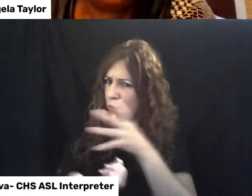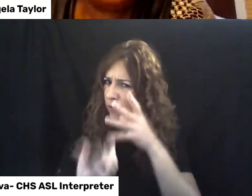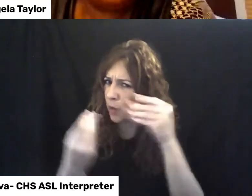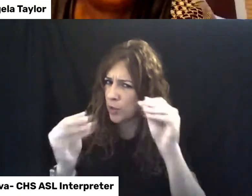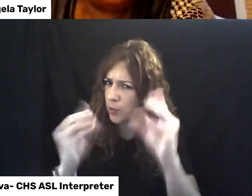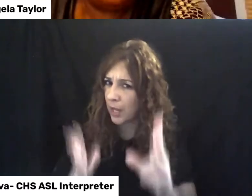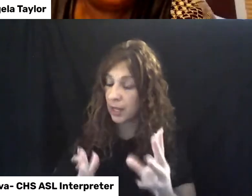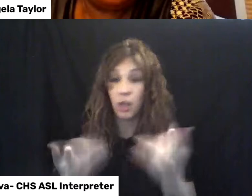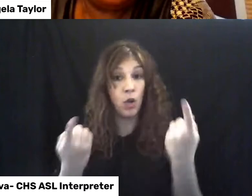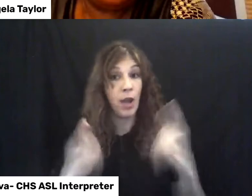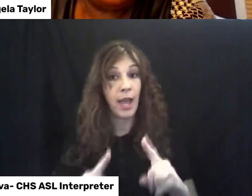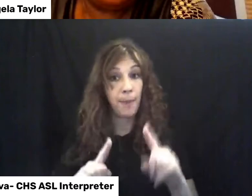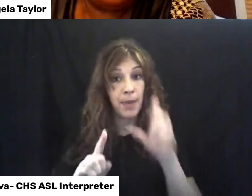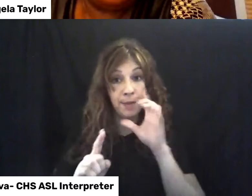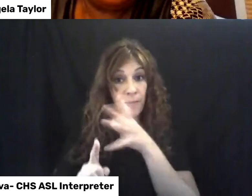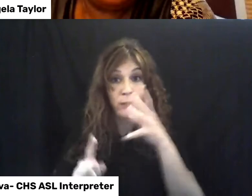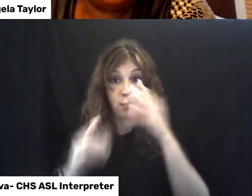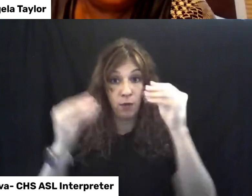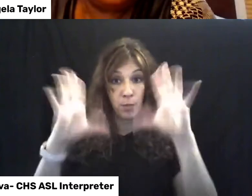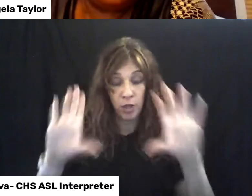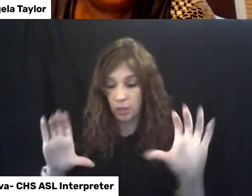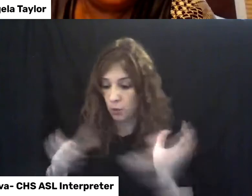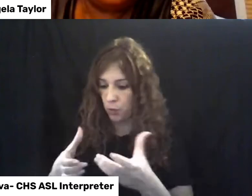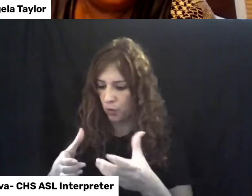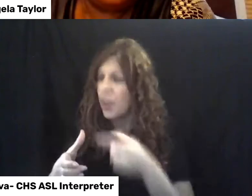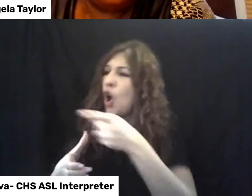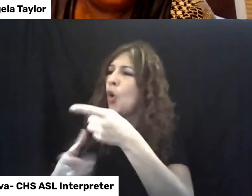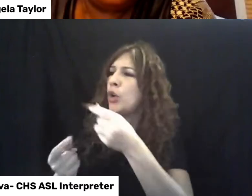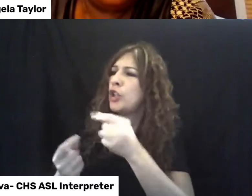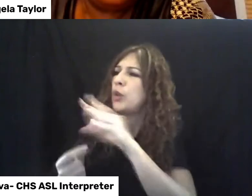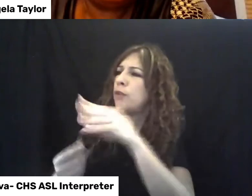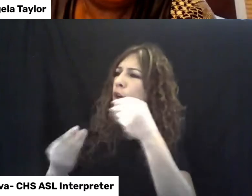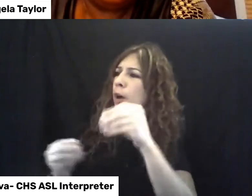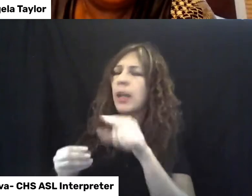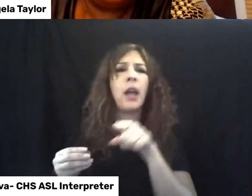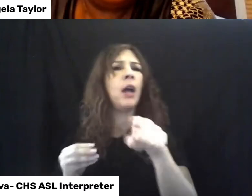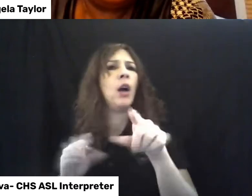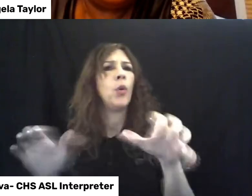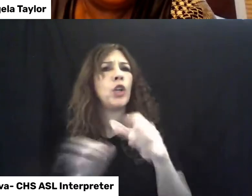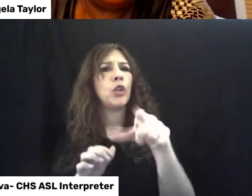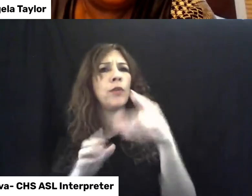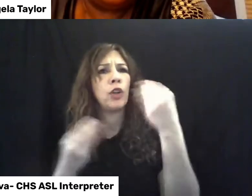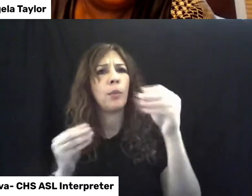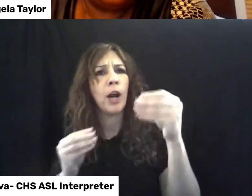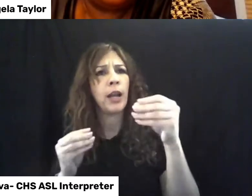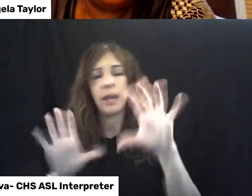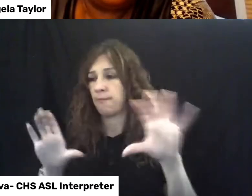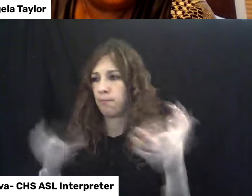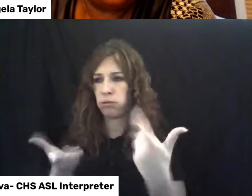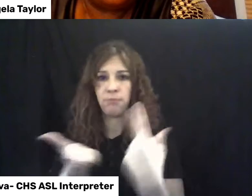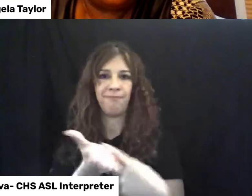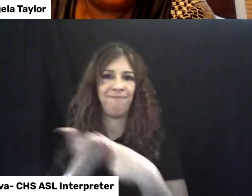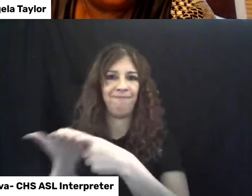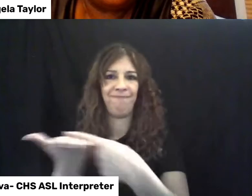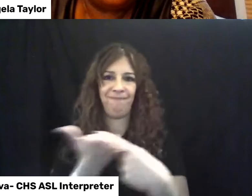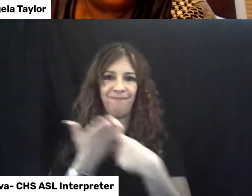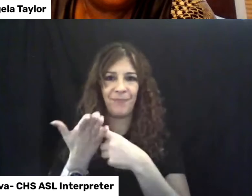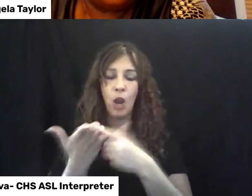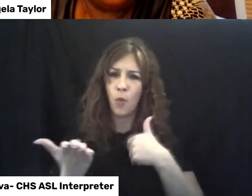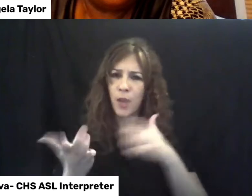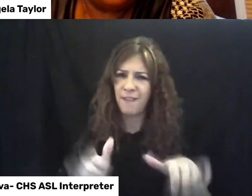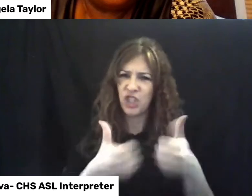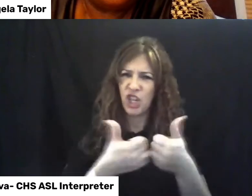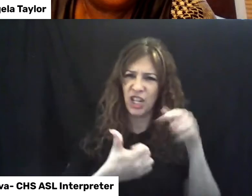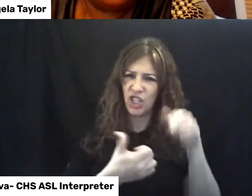came together and said, okay, what are you doing at your market? What are you doing at your market? We're having a really big challenge in this area with